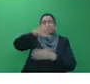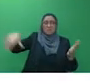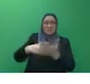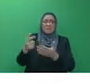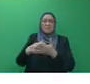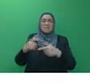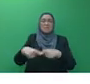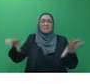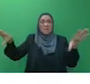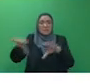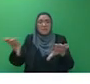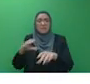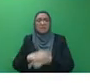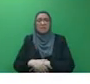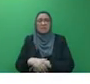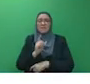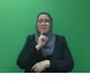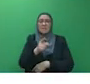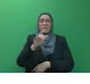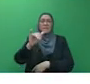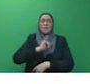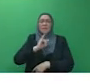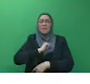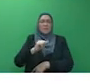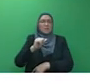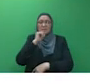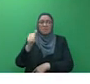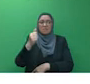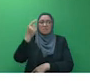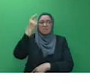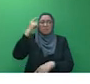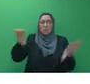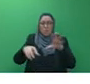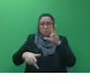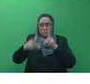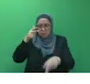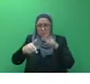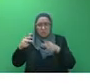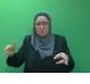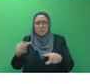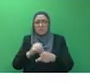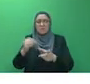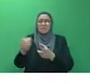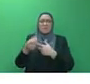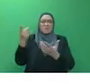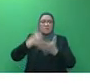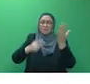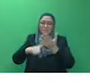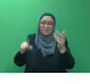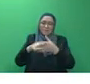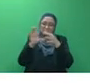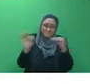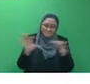do it i would not have learned anything i would not have even bothered to to to venture into editing and and